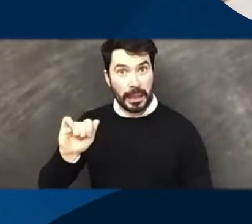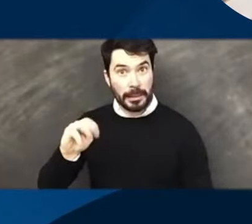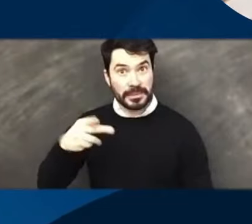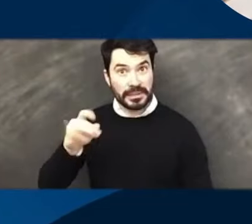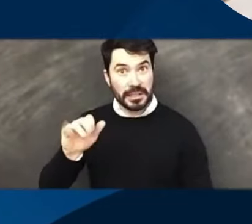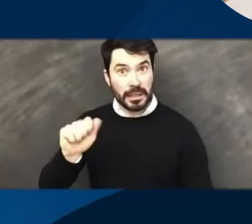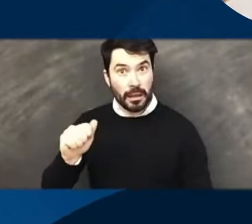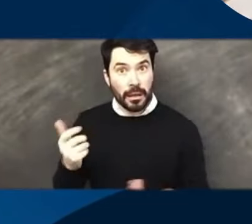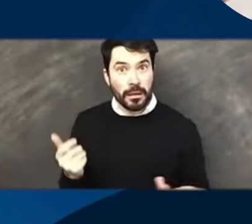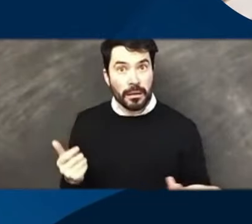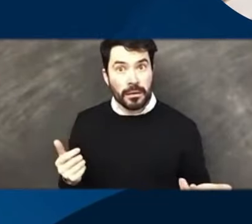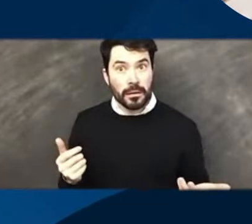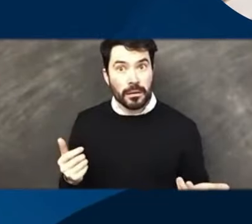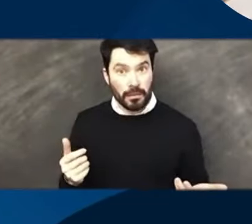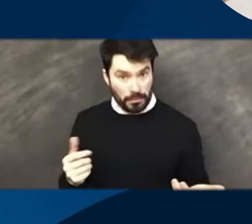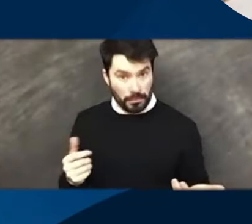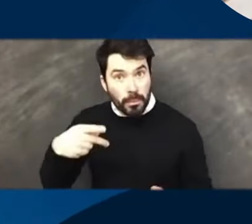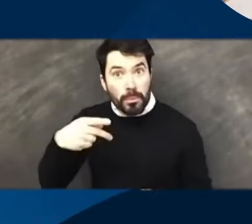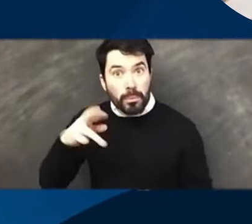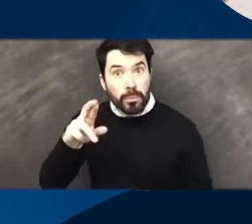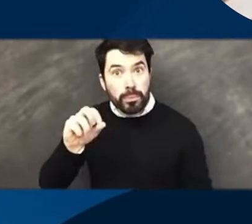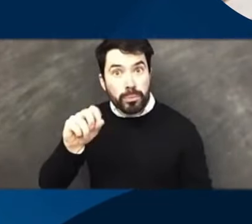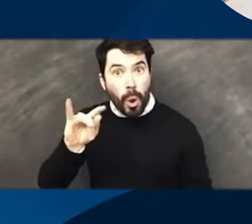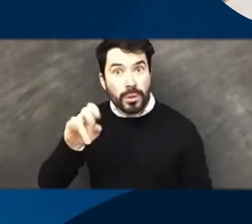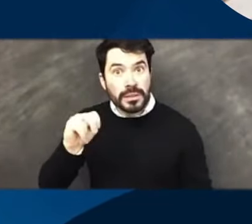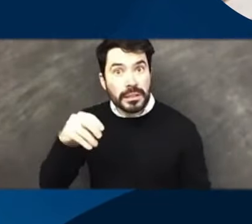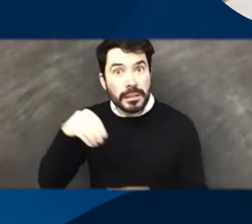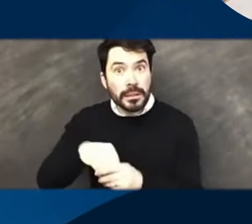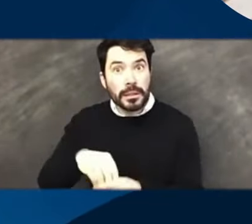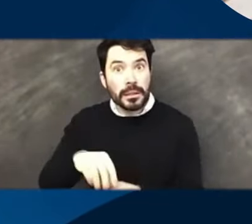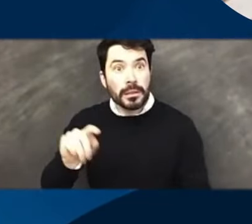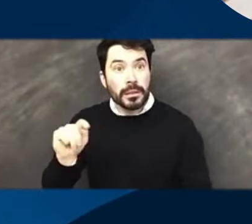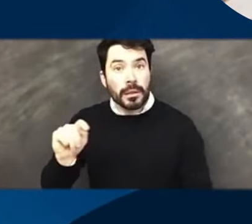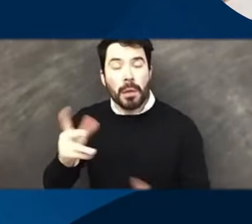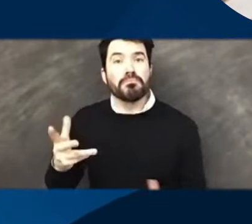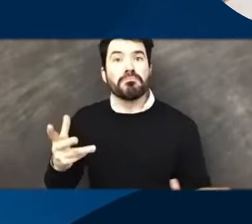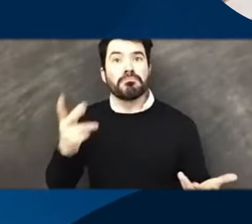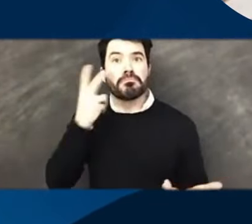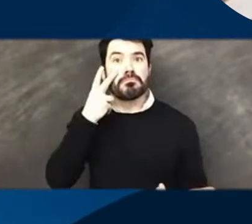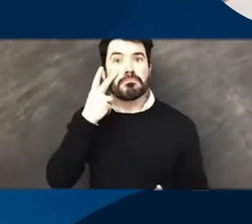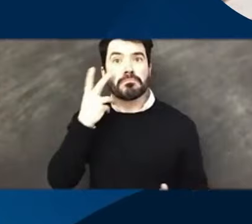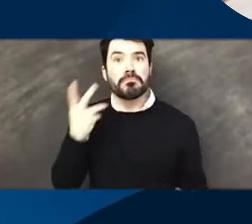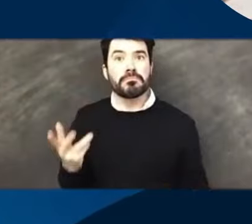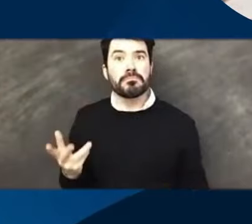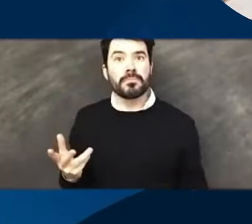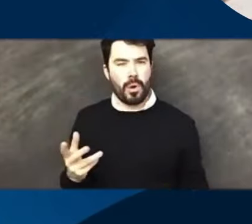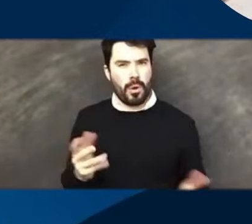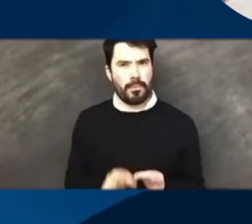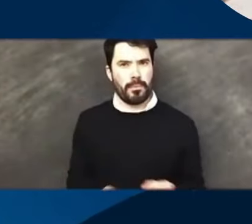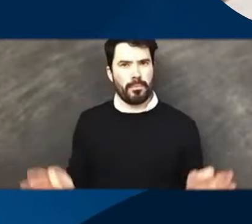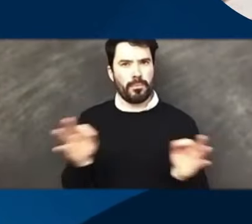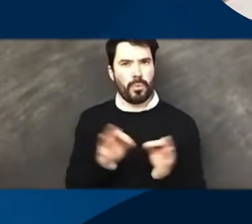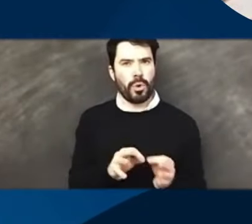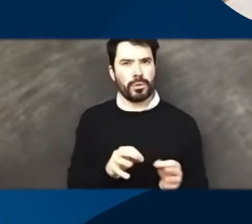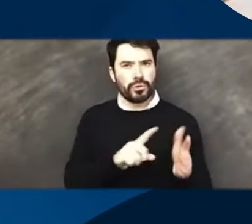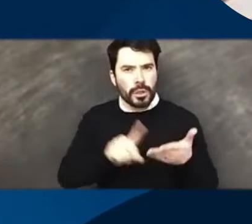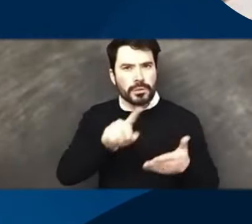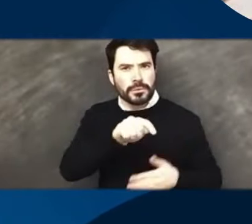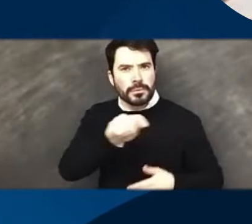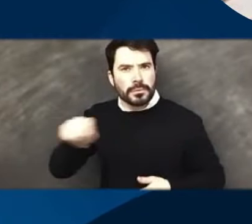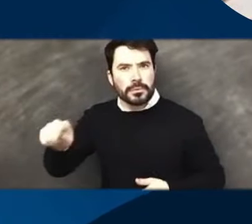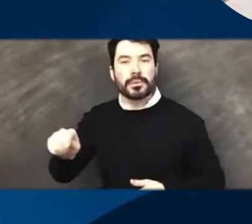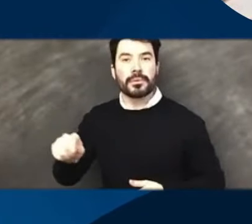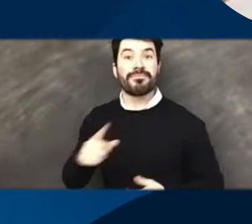being filled here? Those are really important things. So I always tell friends, colleagues,